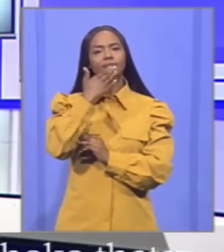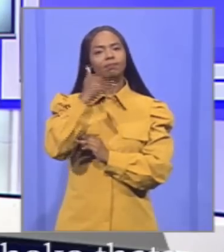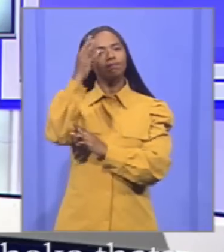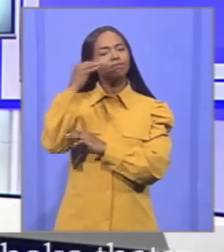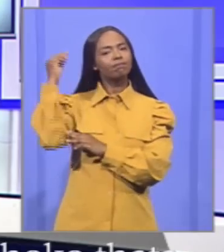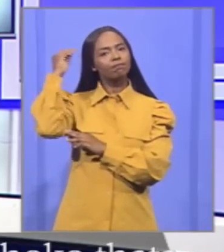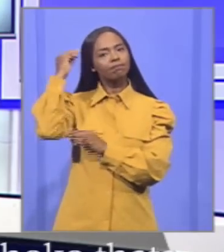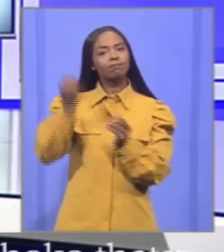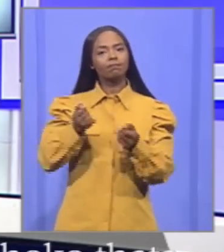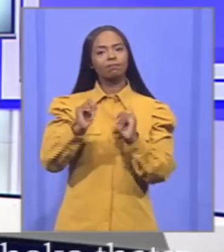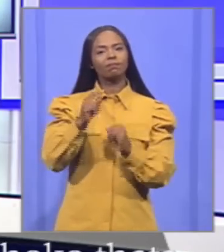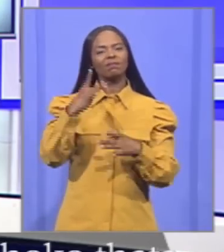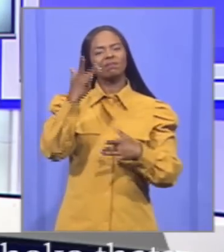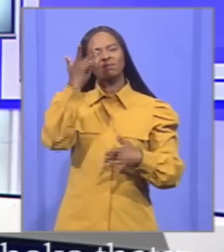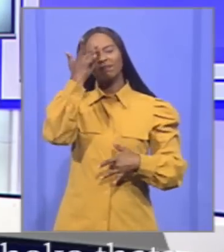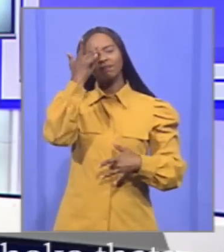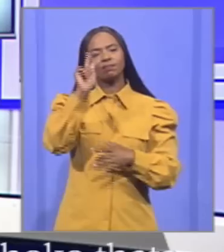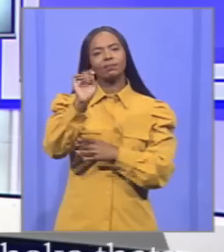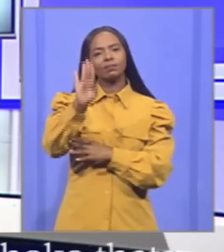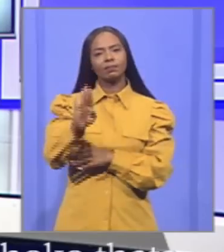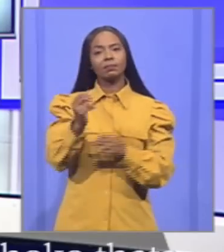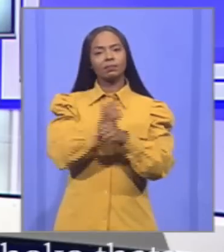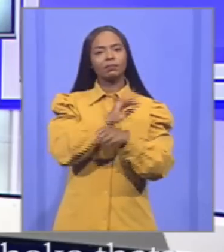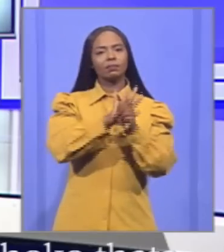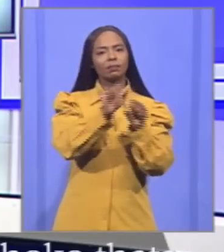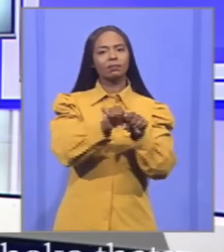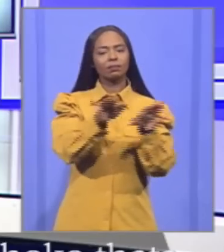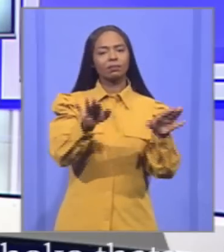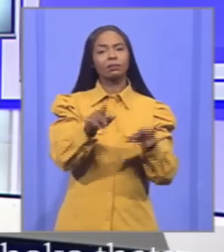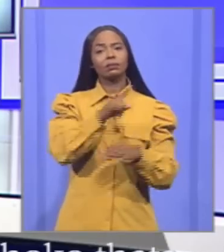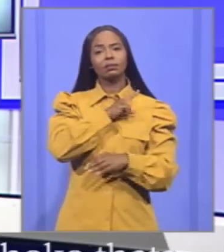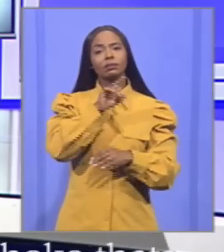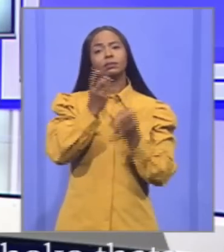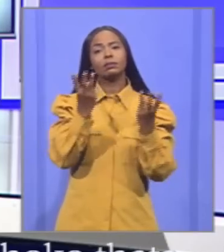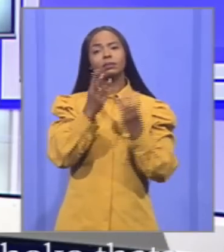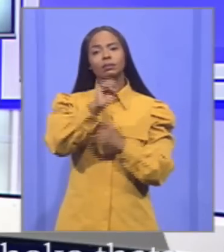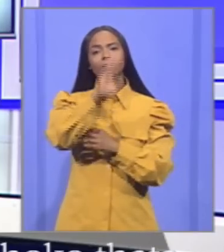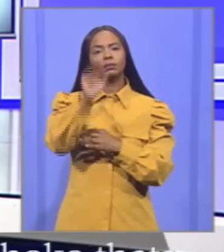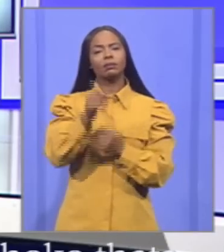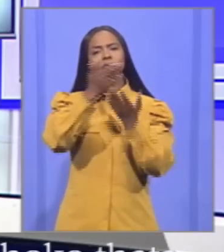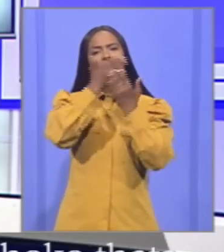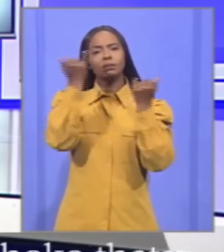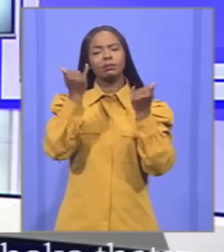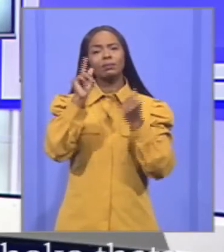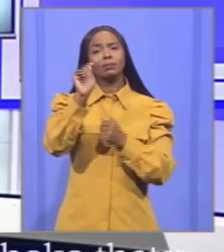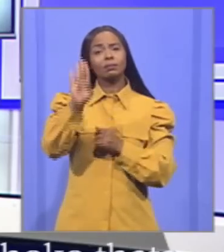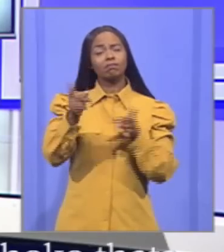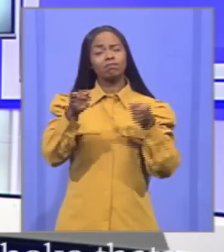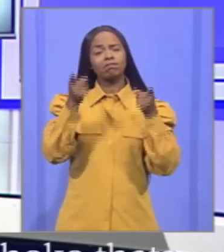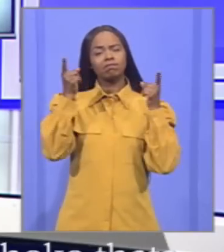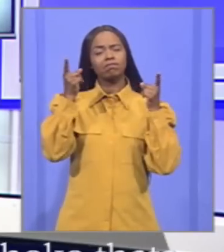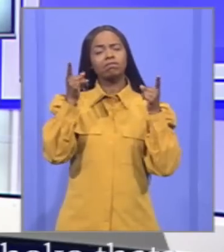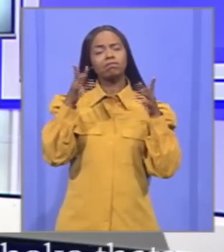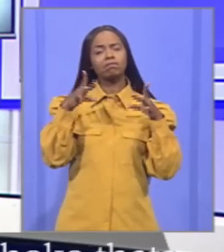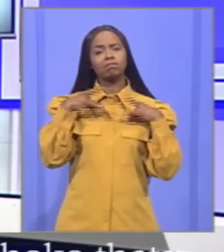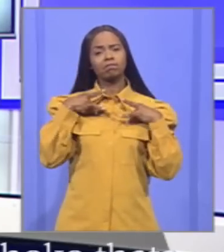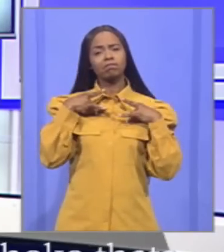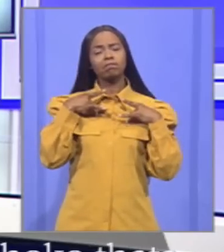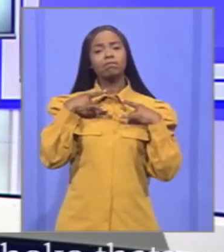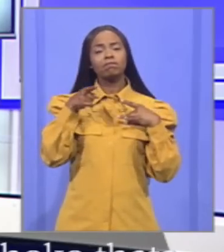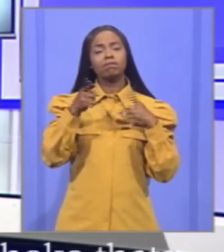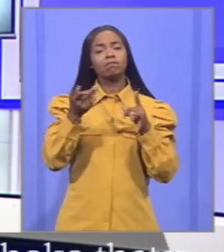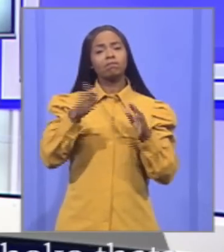fela jaaka ba ne ba dira ka COVID-19. Sambatha re bontsi jwa maAforika Borwa ga ba itse gore TB e kotsi thata ebile ya bolaya mme batho